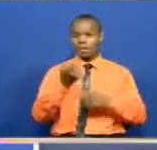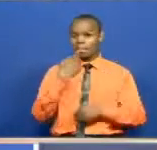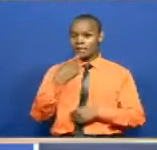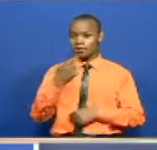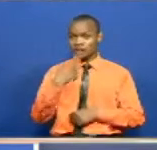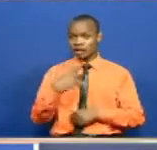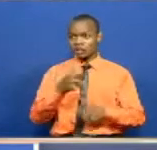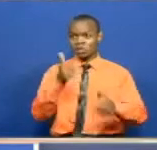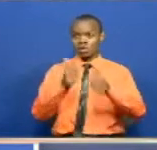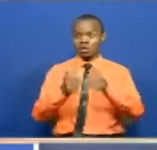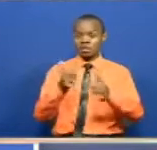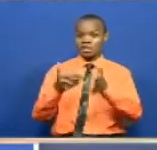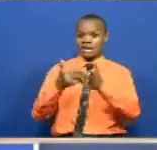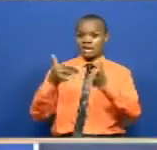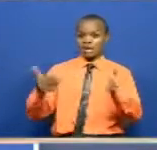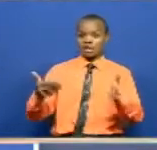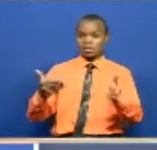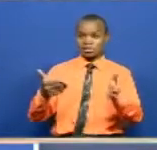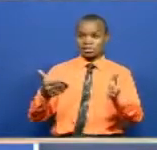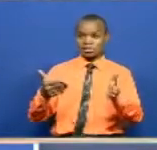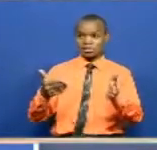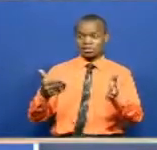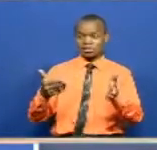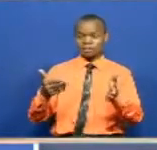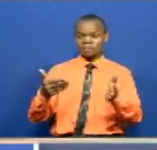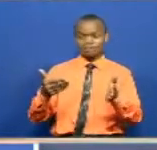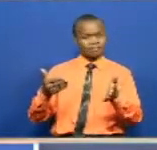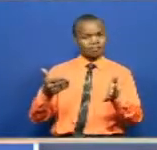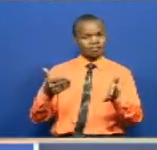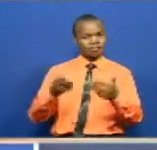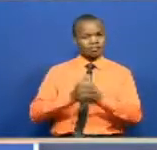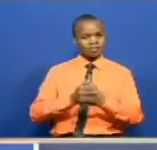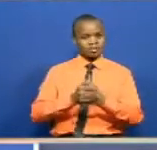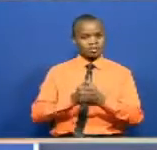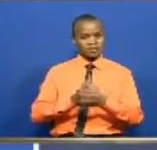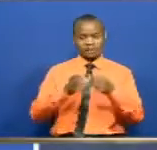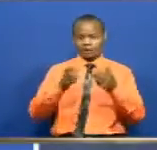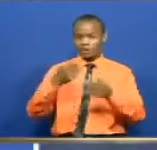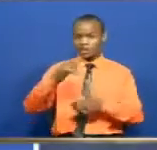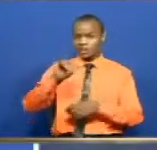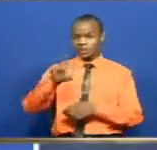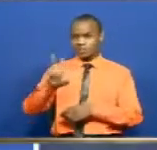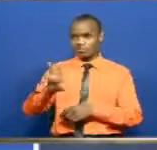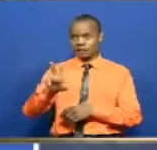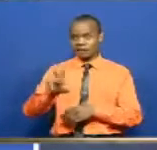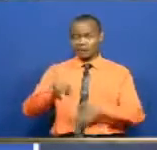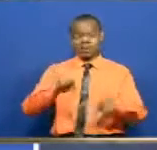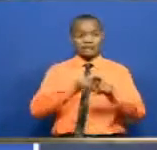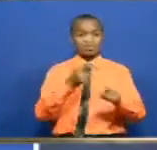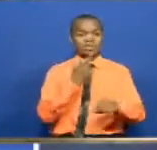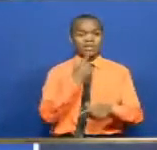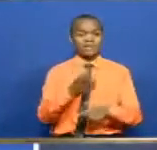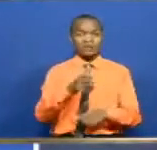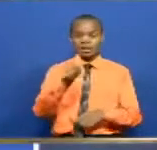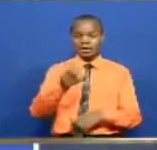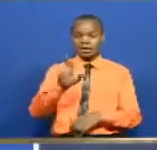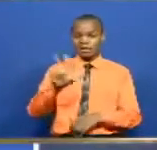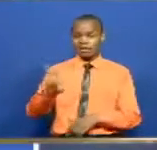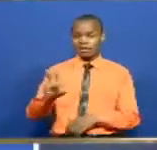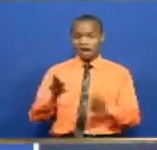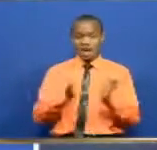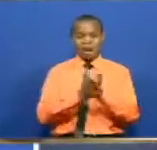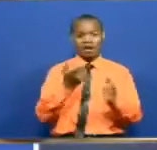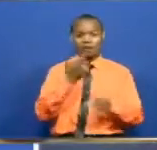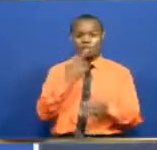is effective against a broad range of HIV strains. Moya says RV144 vaccine has